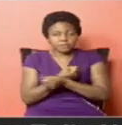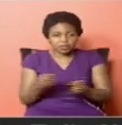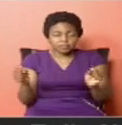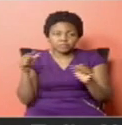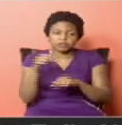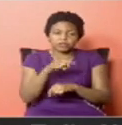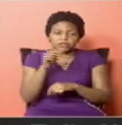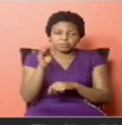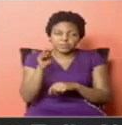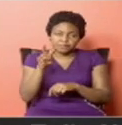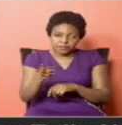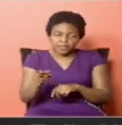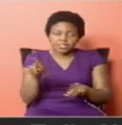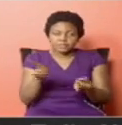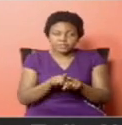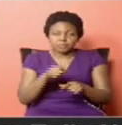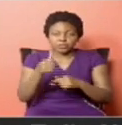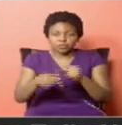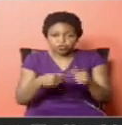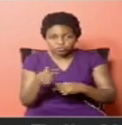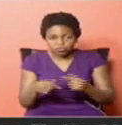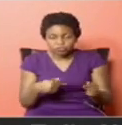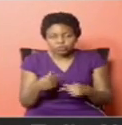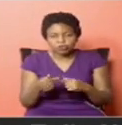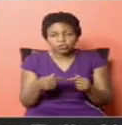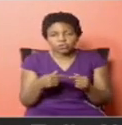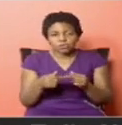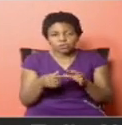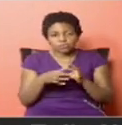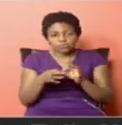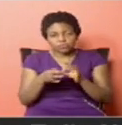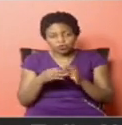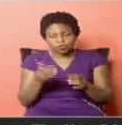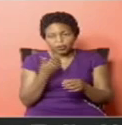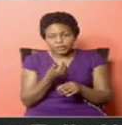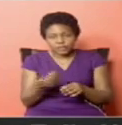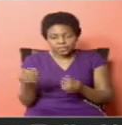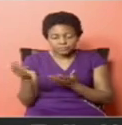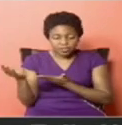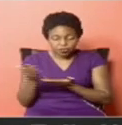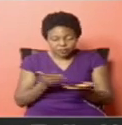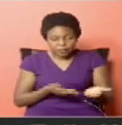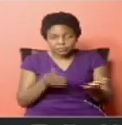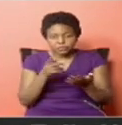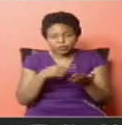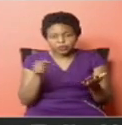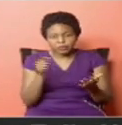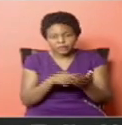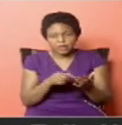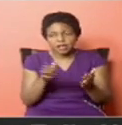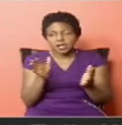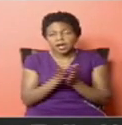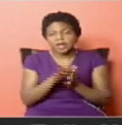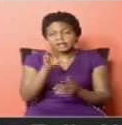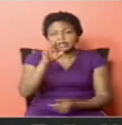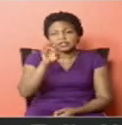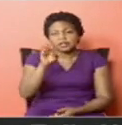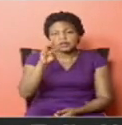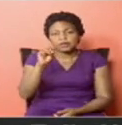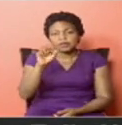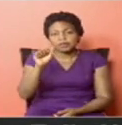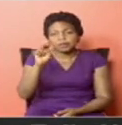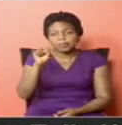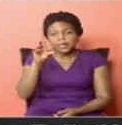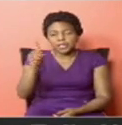violence. We also continue to maintain the operations of our child reception center, as well as the remand homes across the